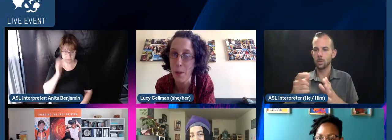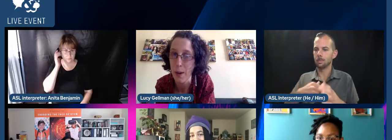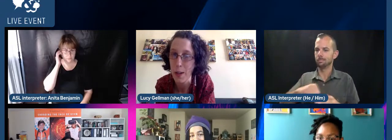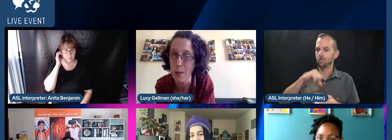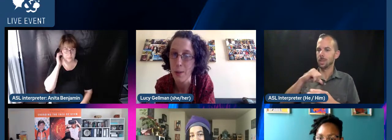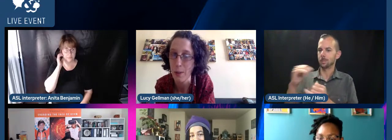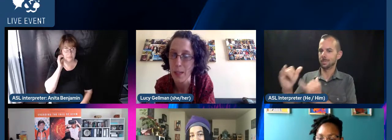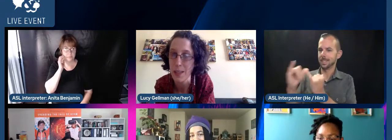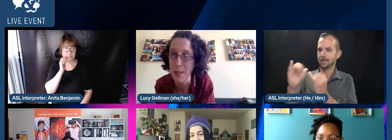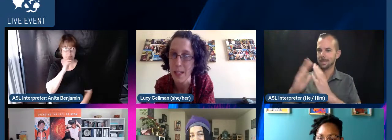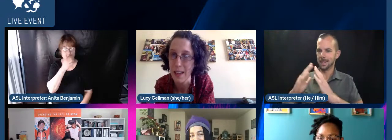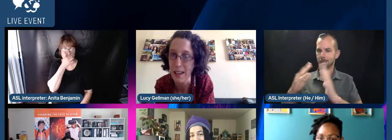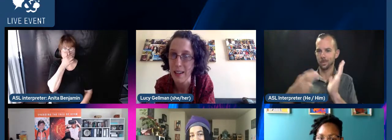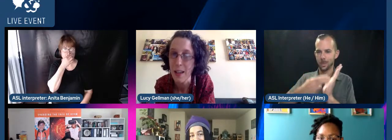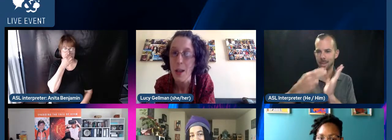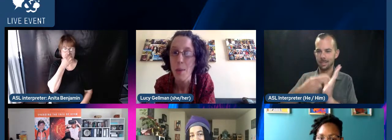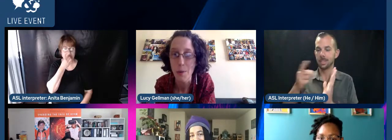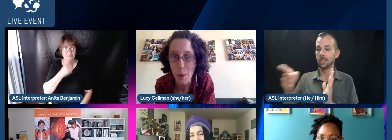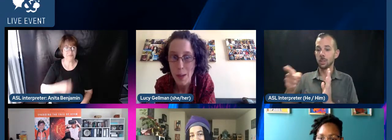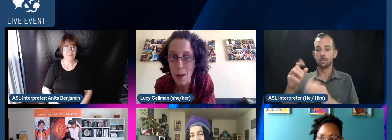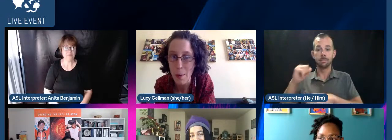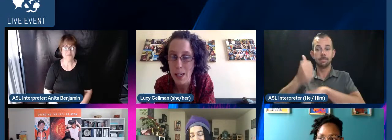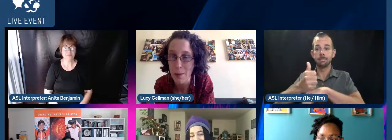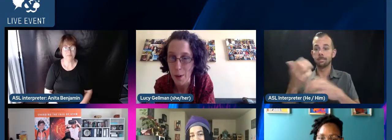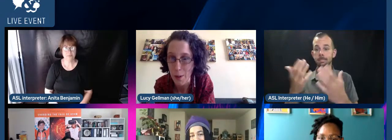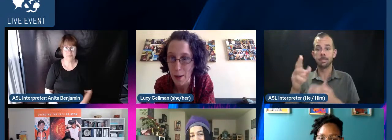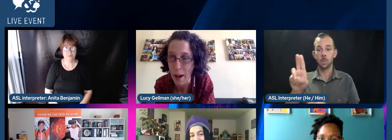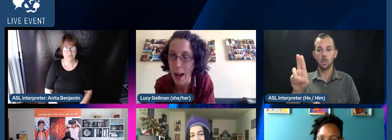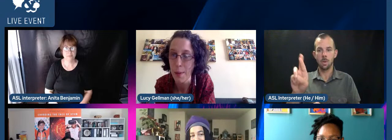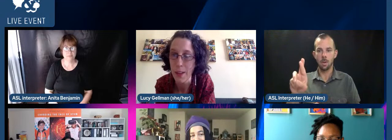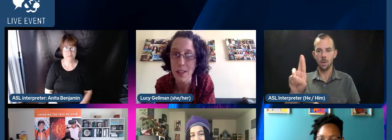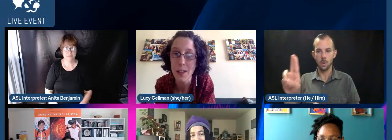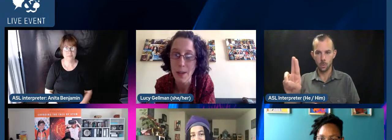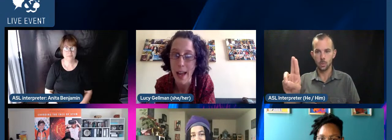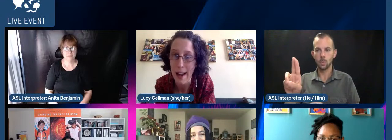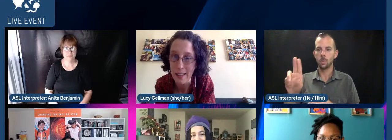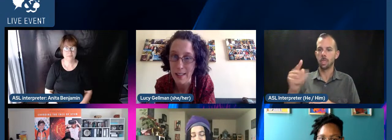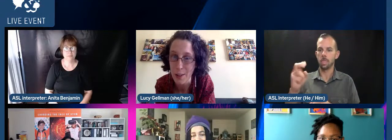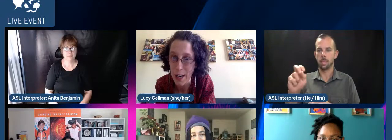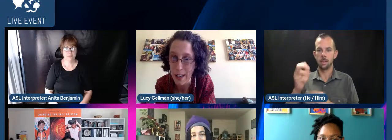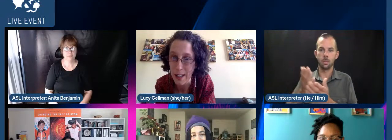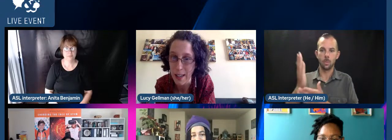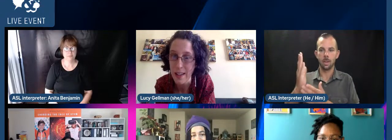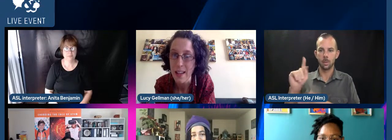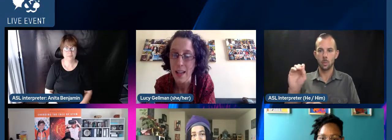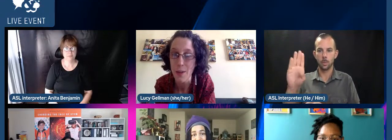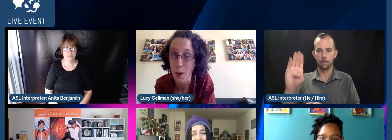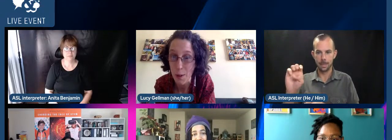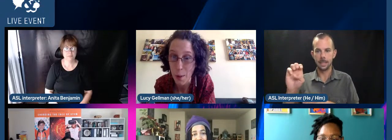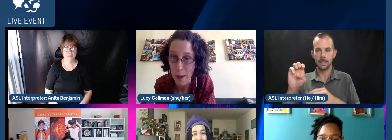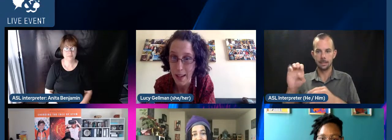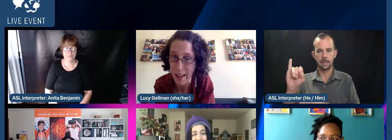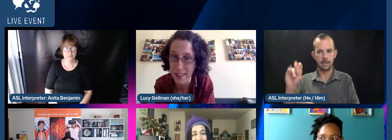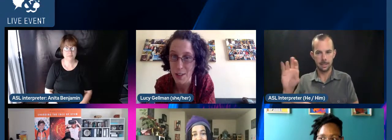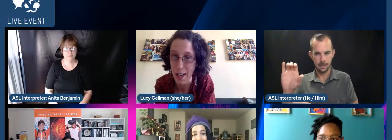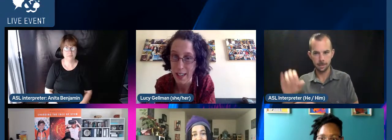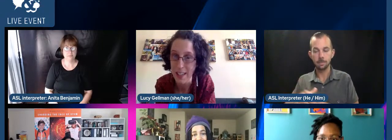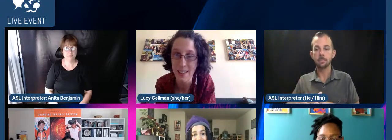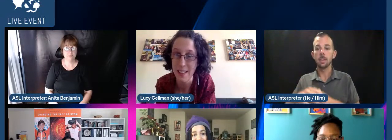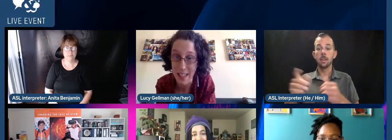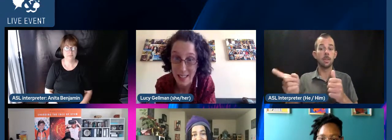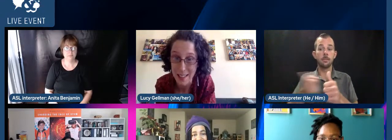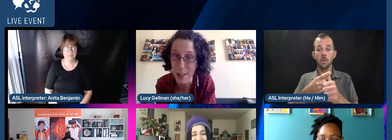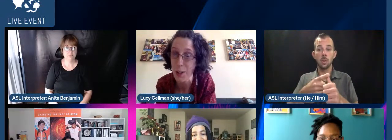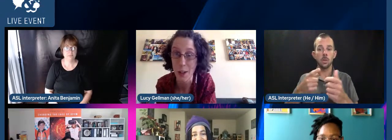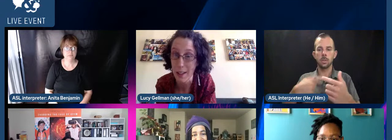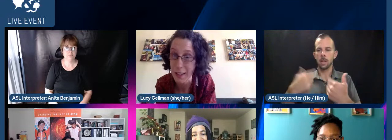of URU, The Right to Be, Inc. Before we go any further, I would like to do an access check-in. If you don't know what an access